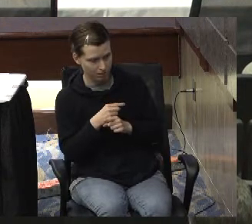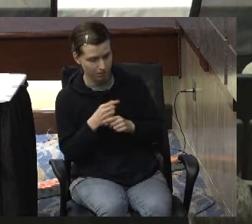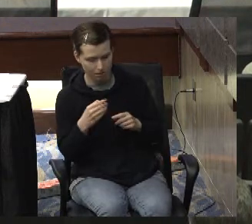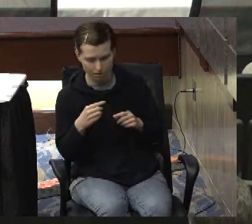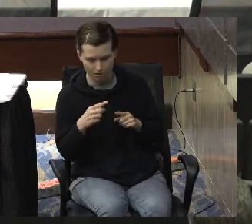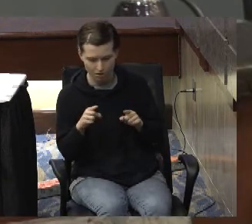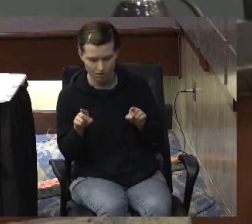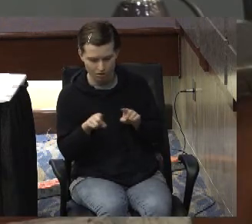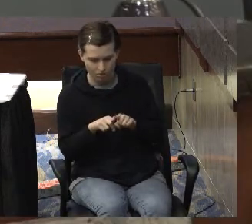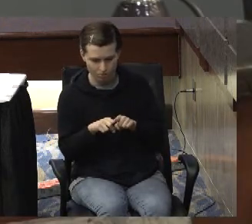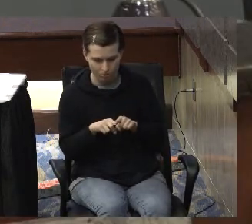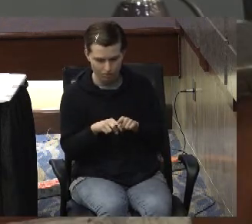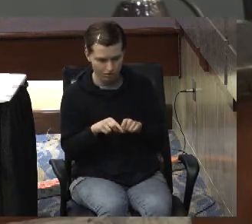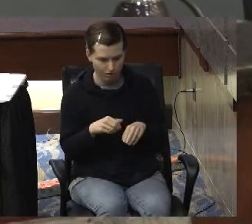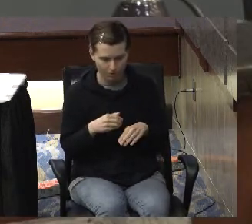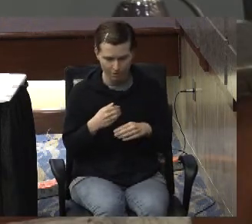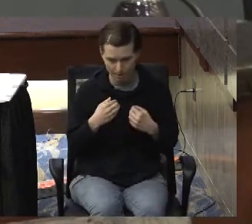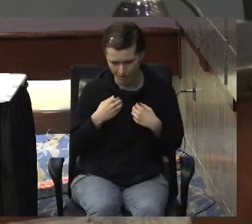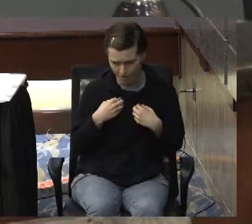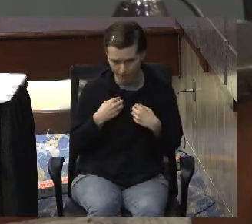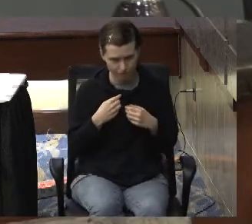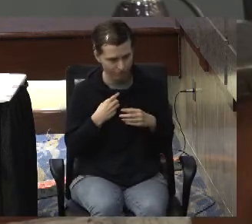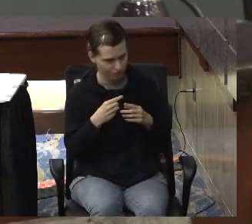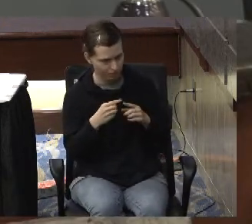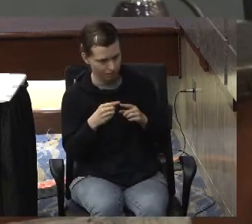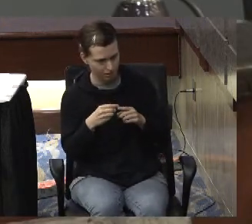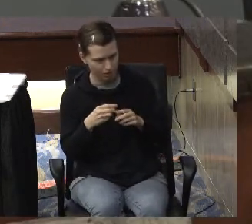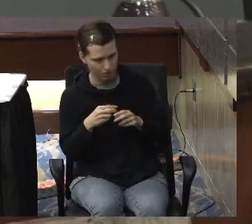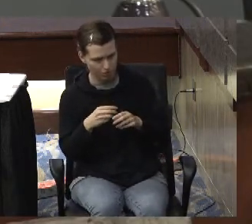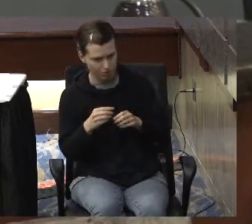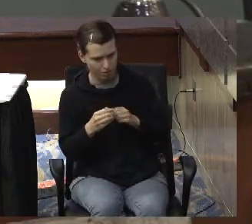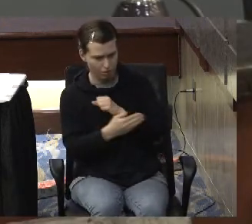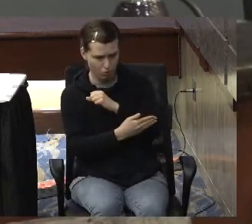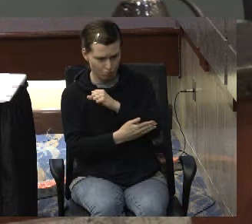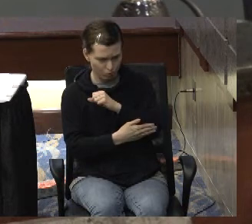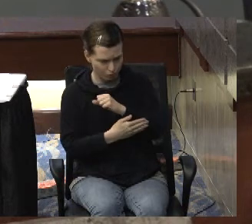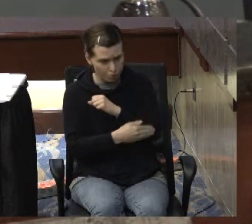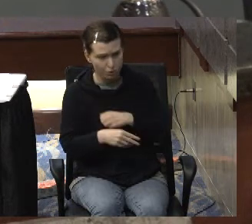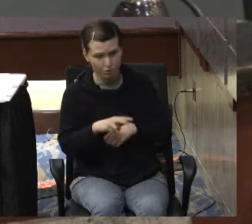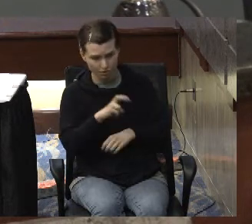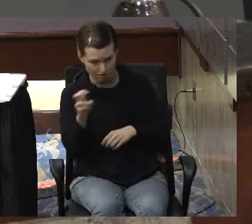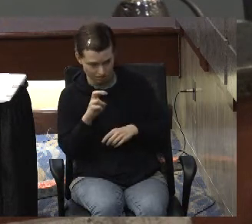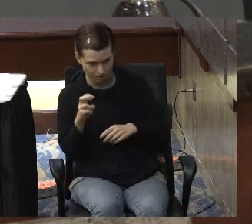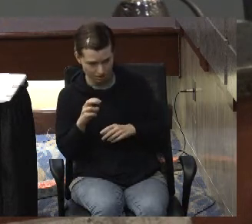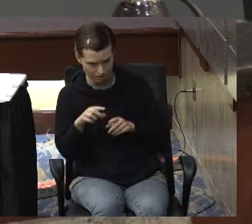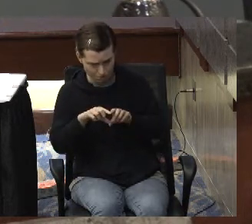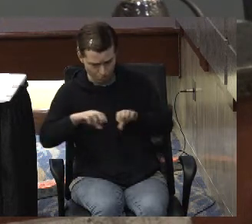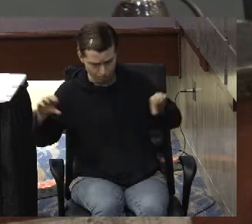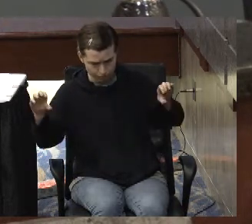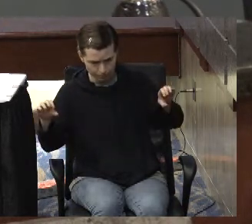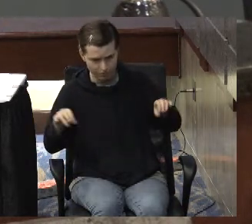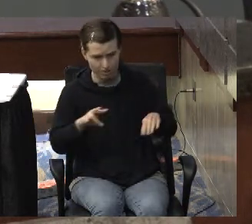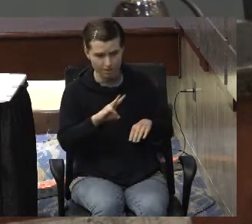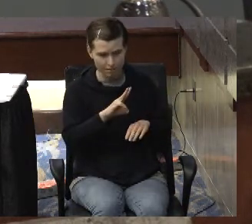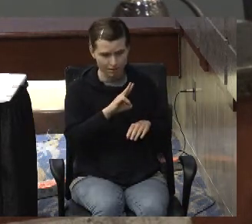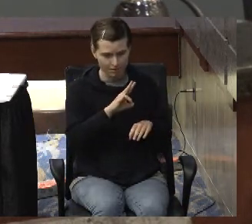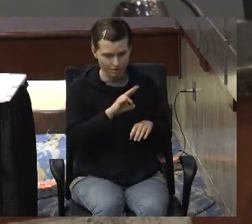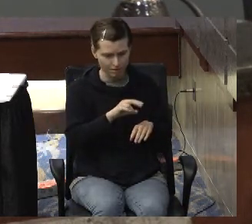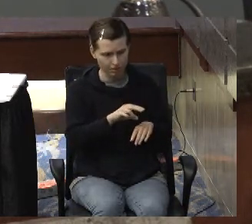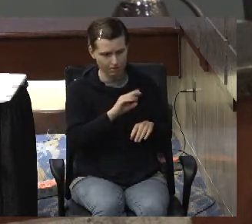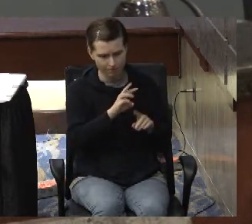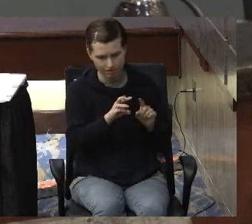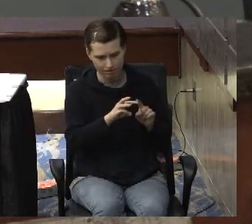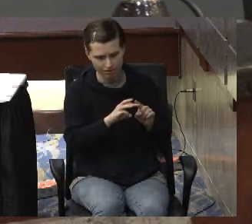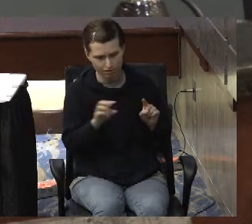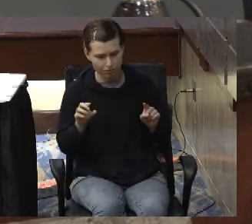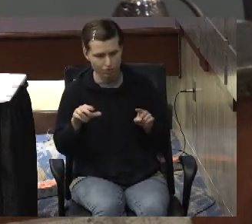have with rural transit, the reason the range is there, the 76 to 300, or I